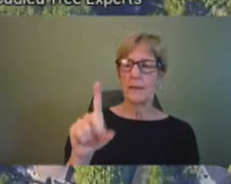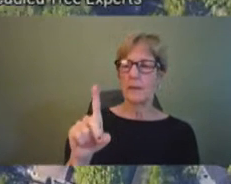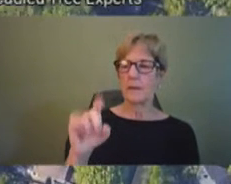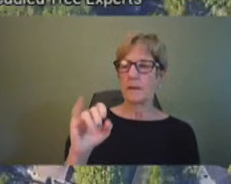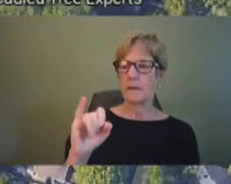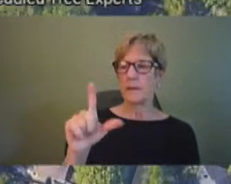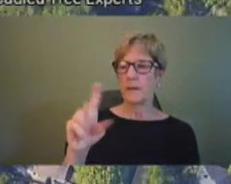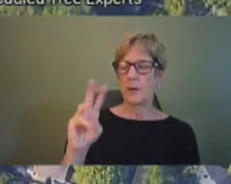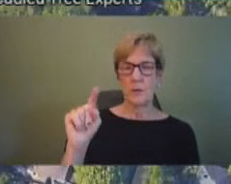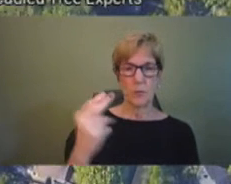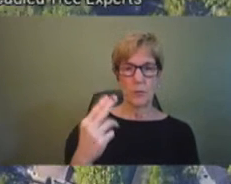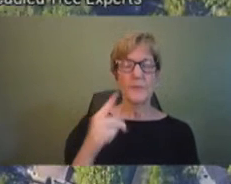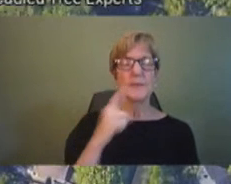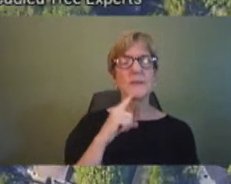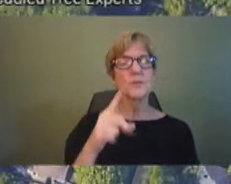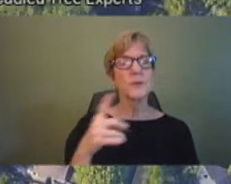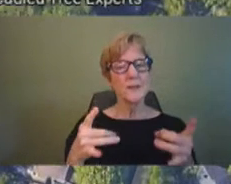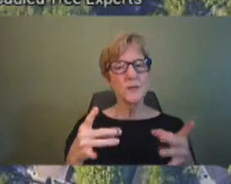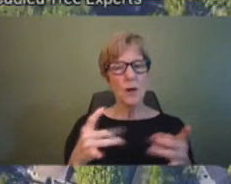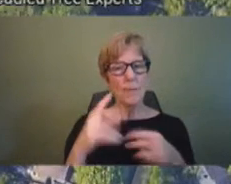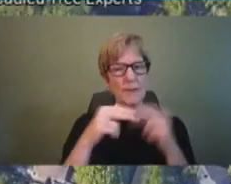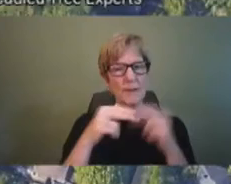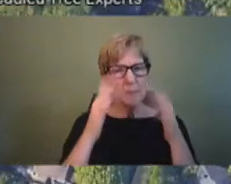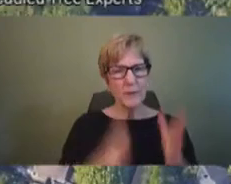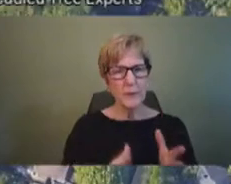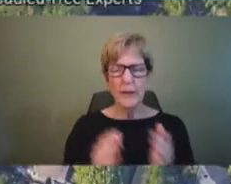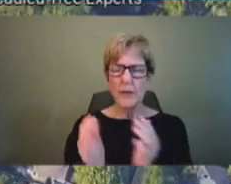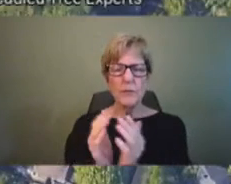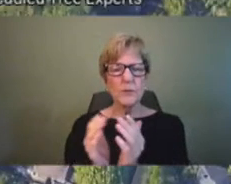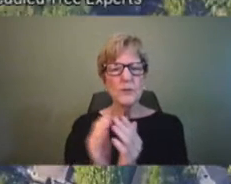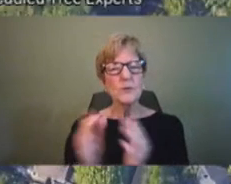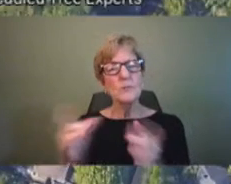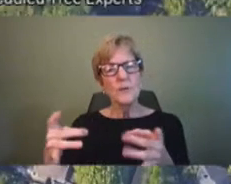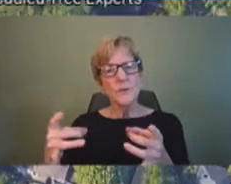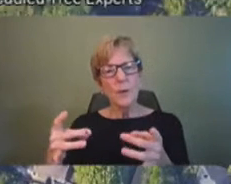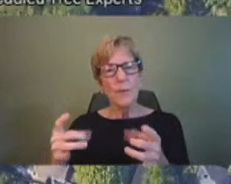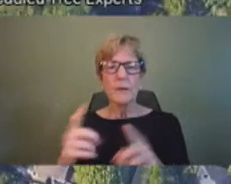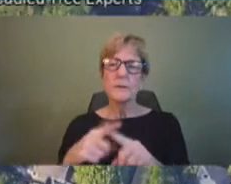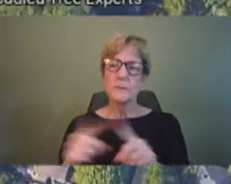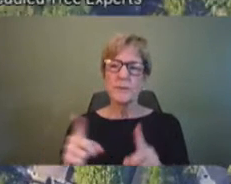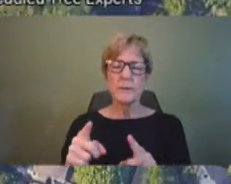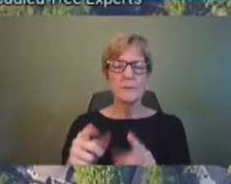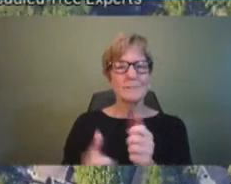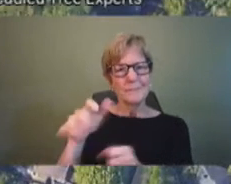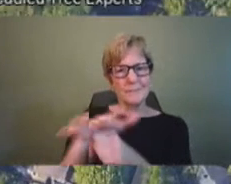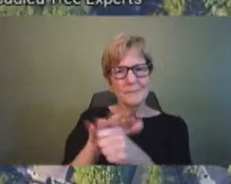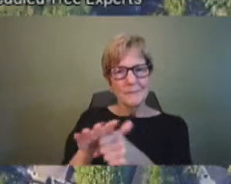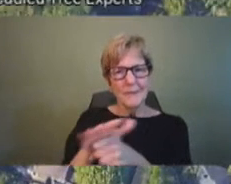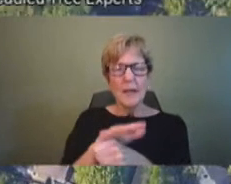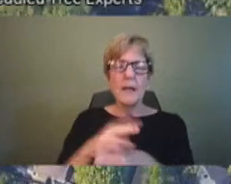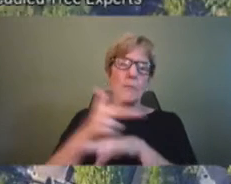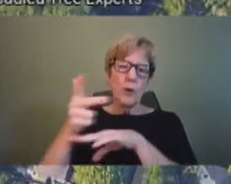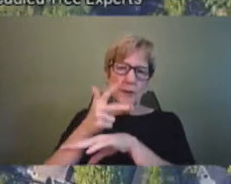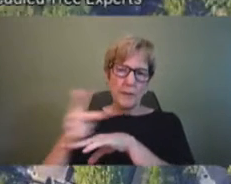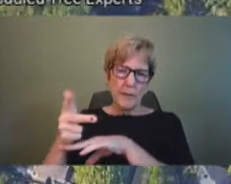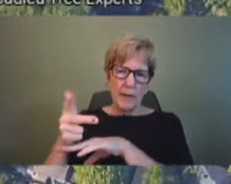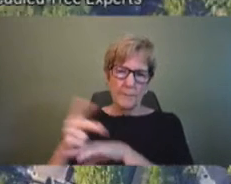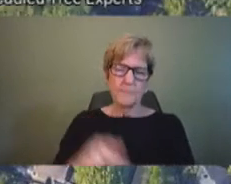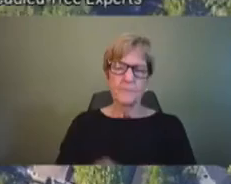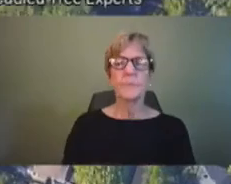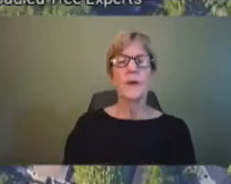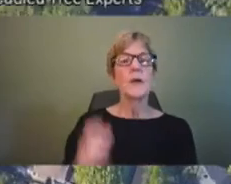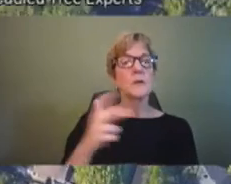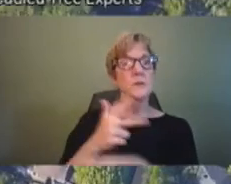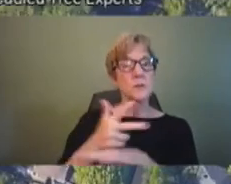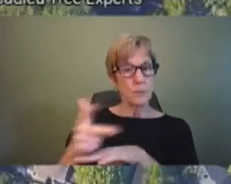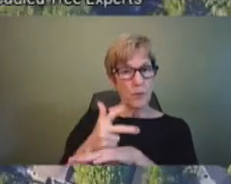Starbucks building so if you know it there's a small Starbucks but a majority of the site is a Surface parking lot uh so we have a surface parking lot kind